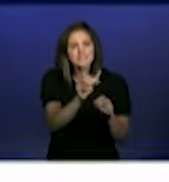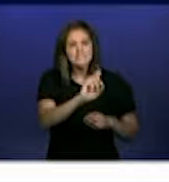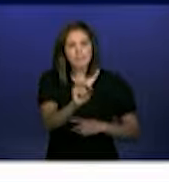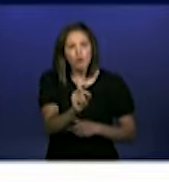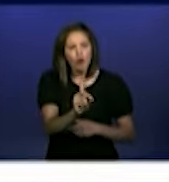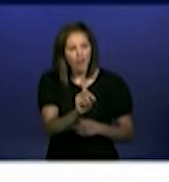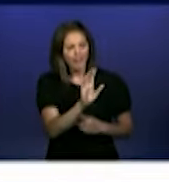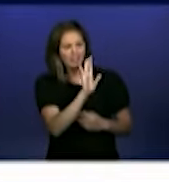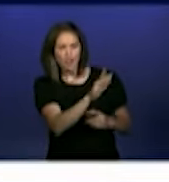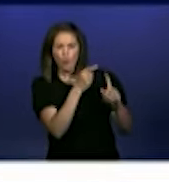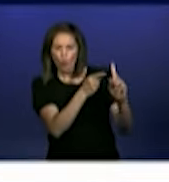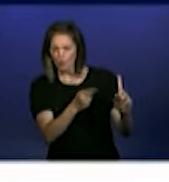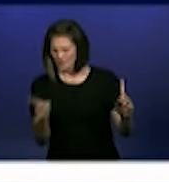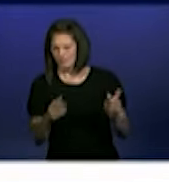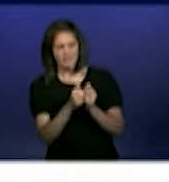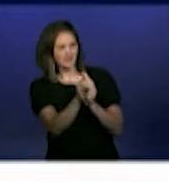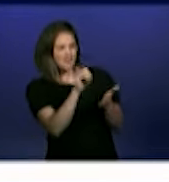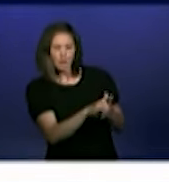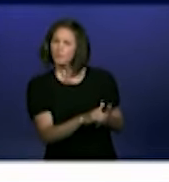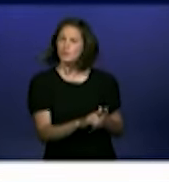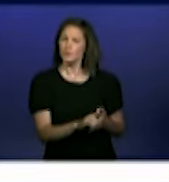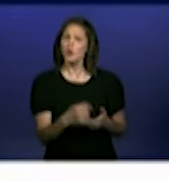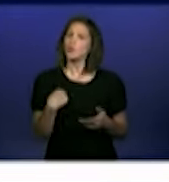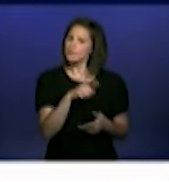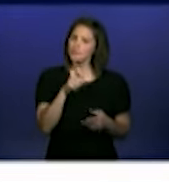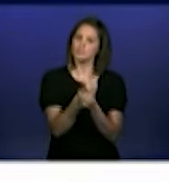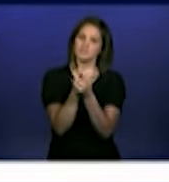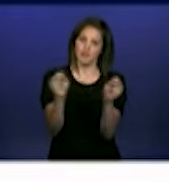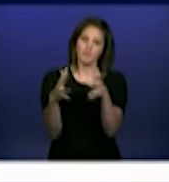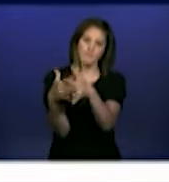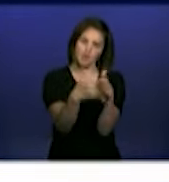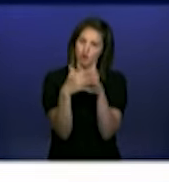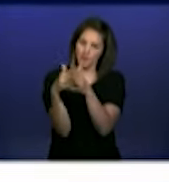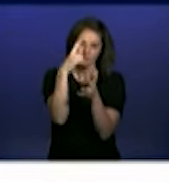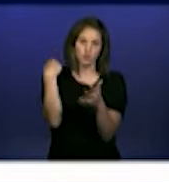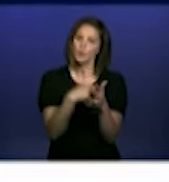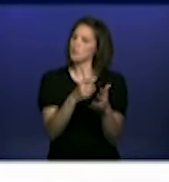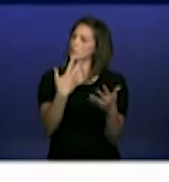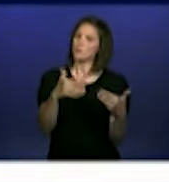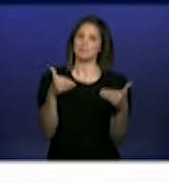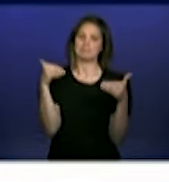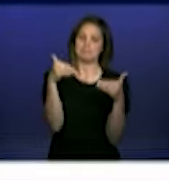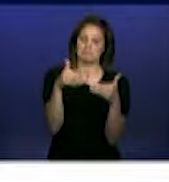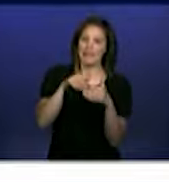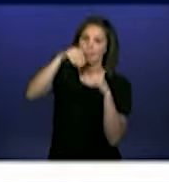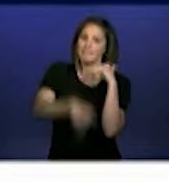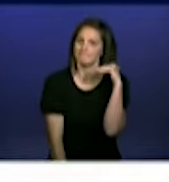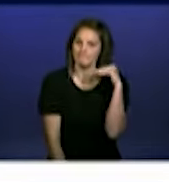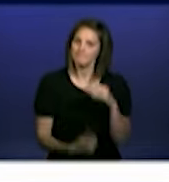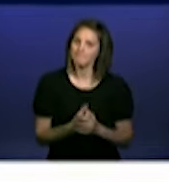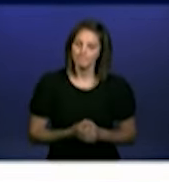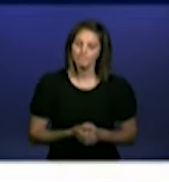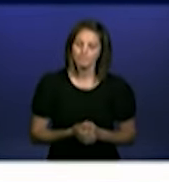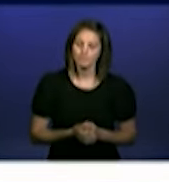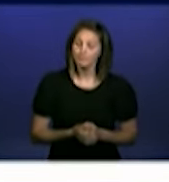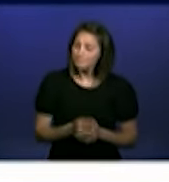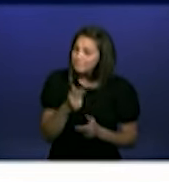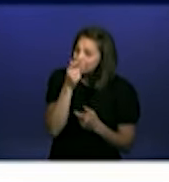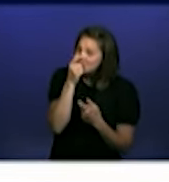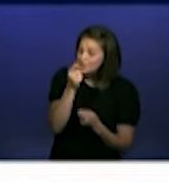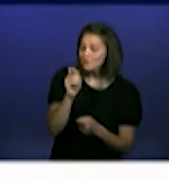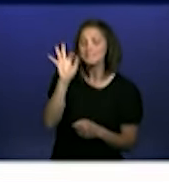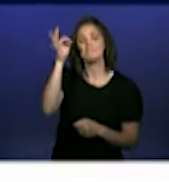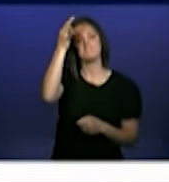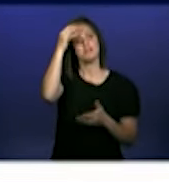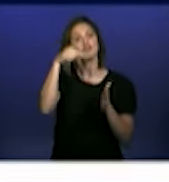the conservative way, and we need to save America from going off a fiscal cliff. All right, thank you very much. Interesting you bring up the federal debt, because that'll lead right into our